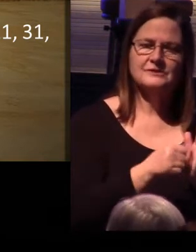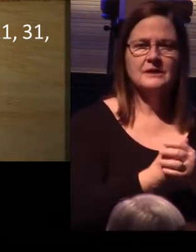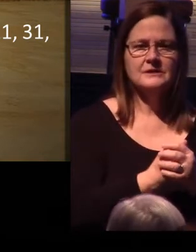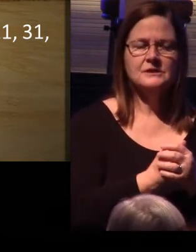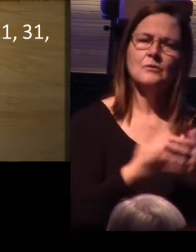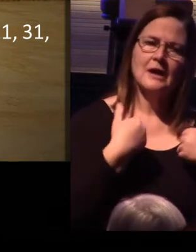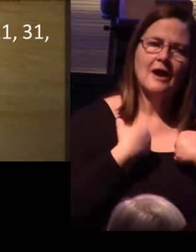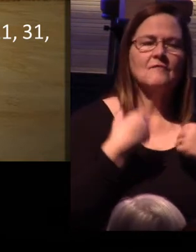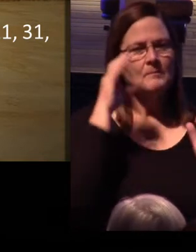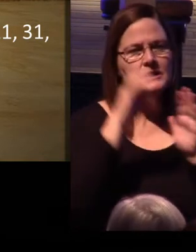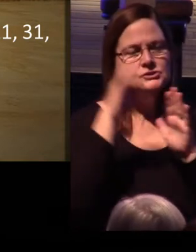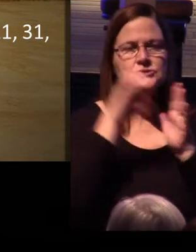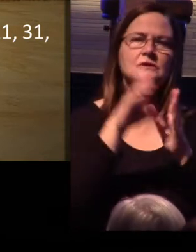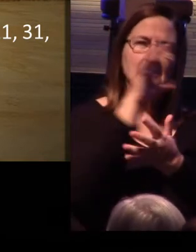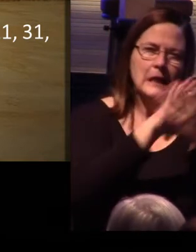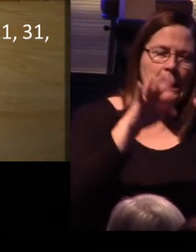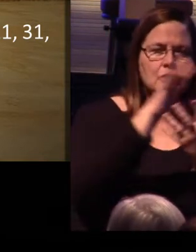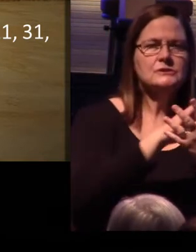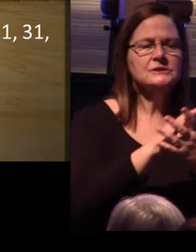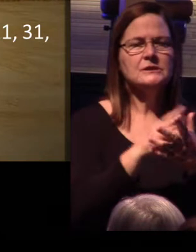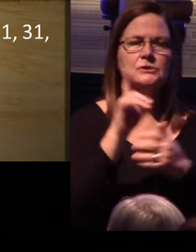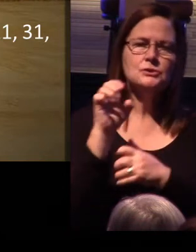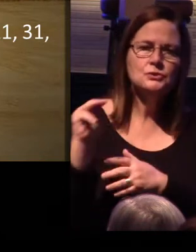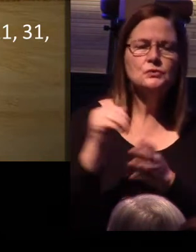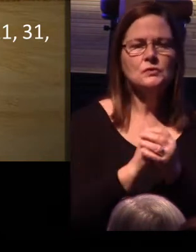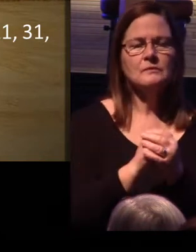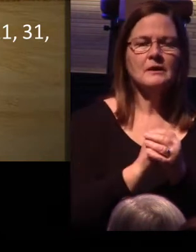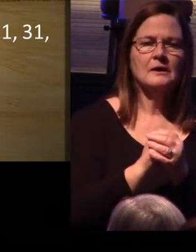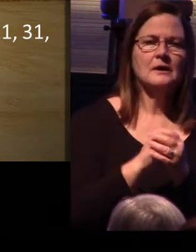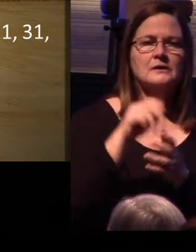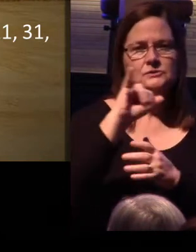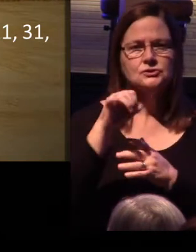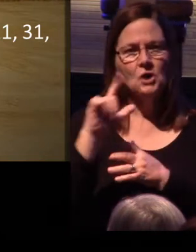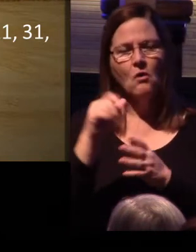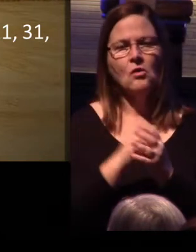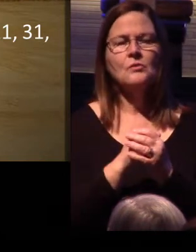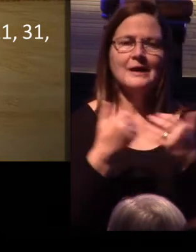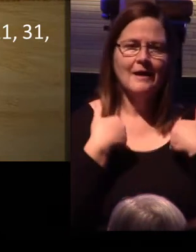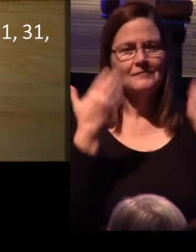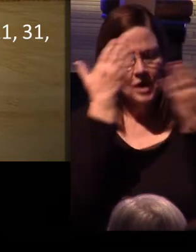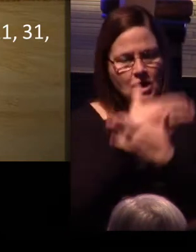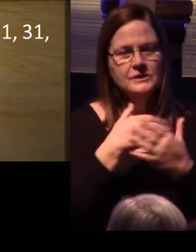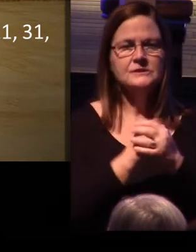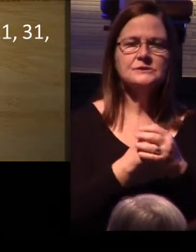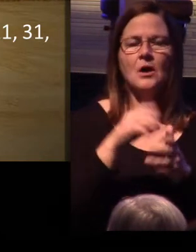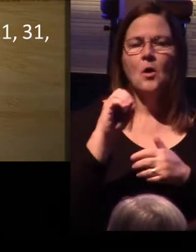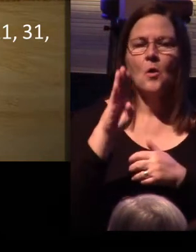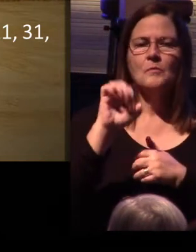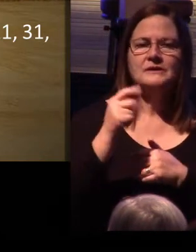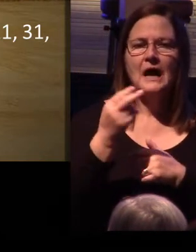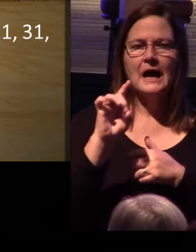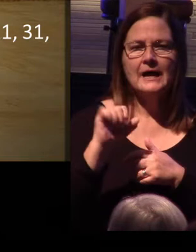we have pictures of clouds and doom. In Joel, we have locusts and judgment. In Amos, we have darkness. In